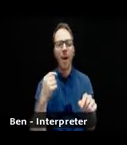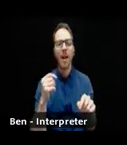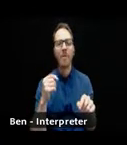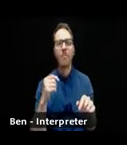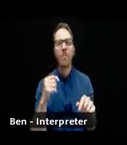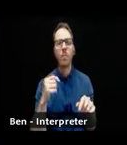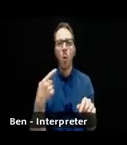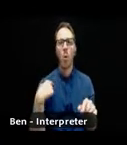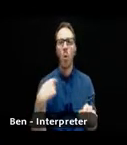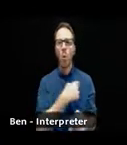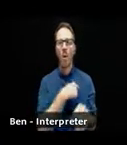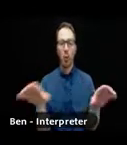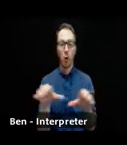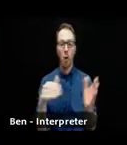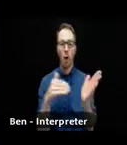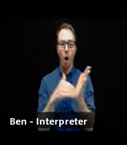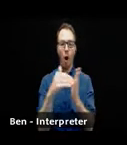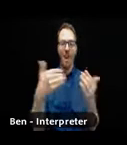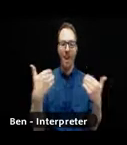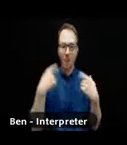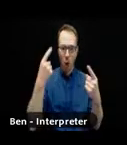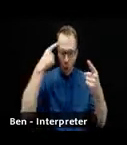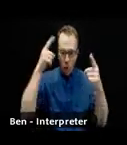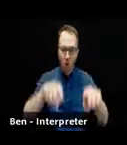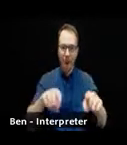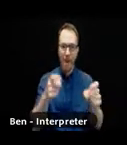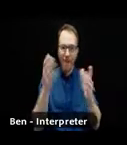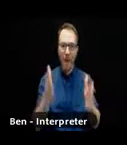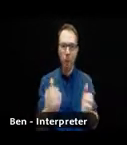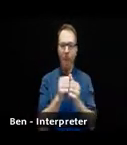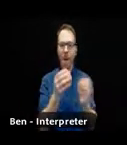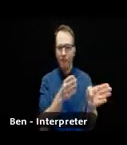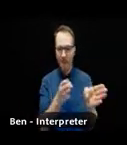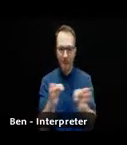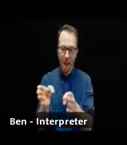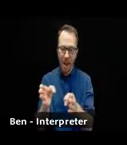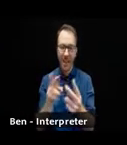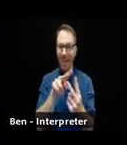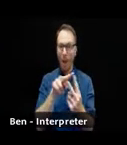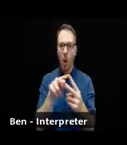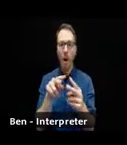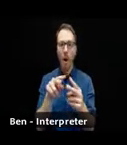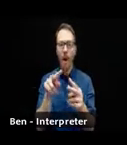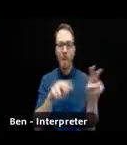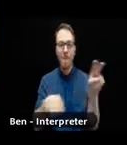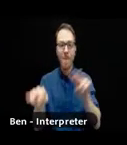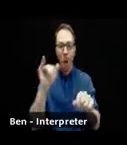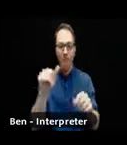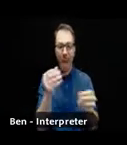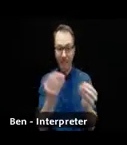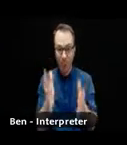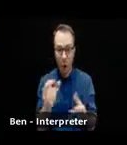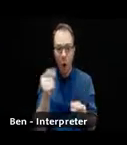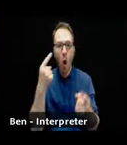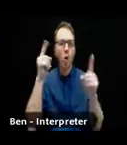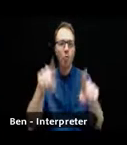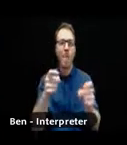what we do often have is like an agreements manager where that plan is either monitored by one of the facilitators or by an agreements manager.